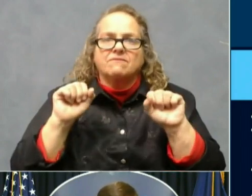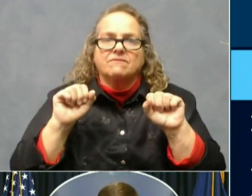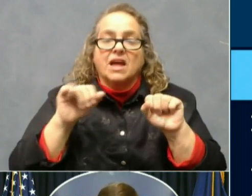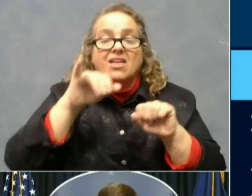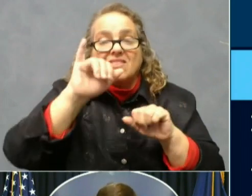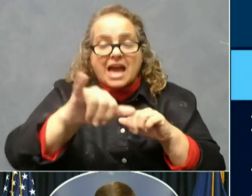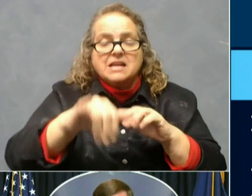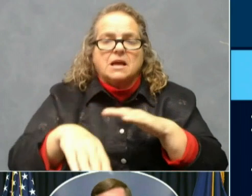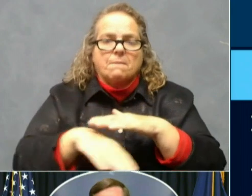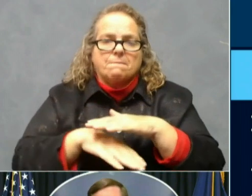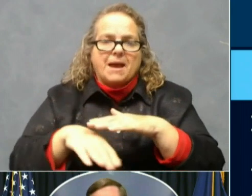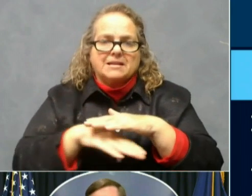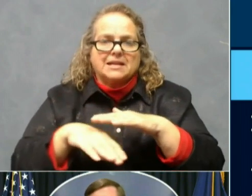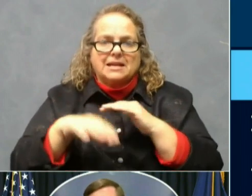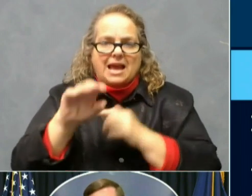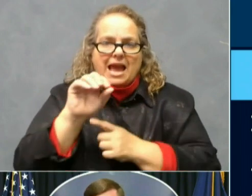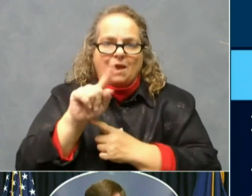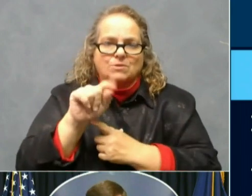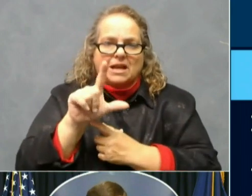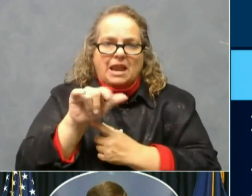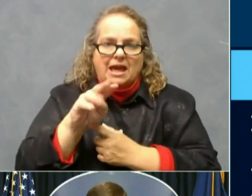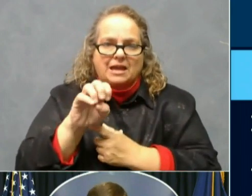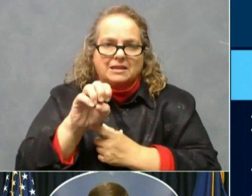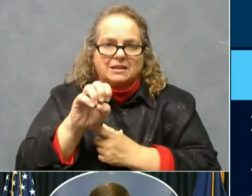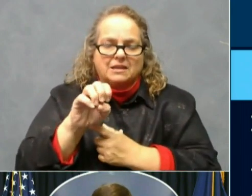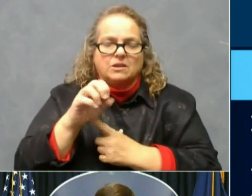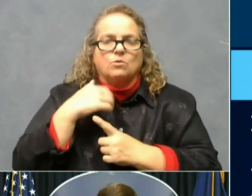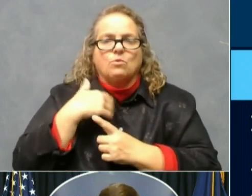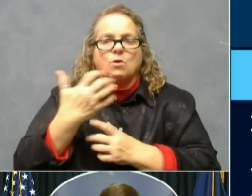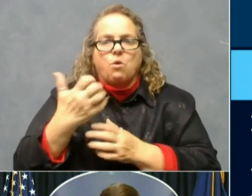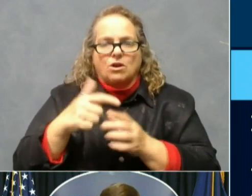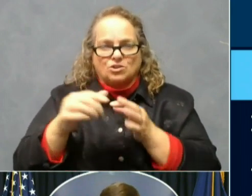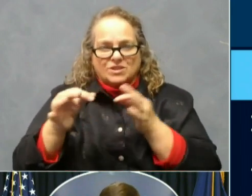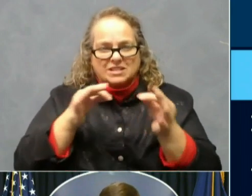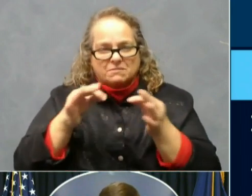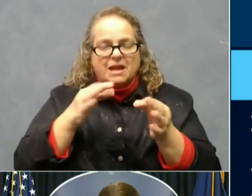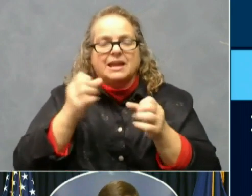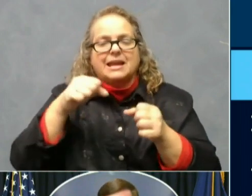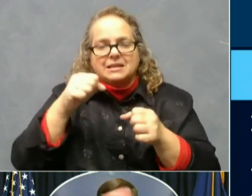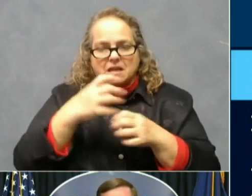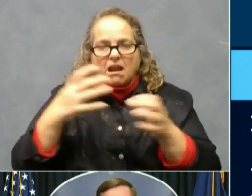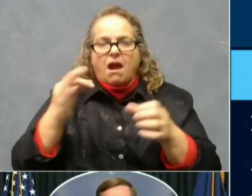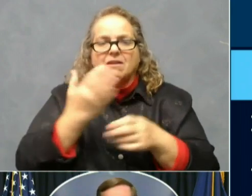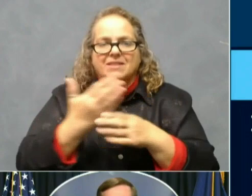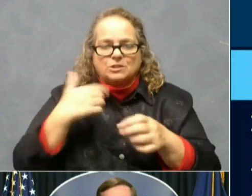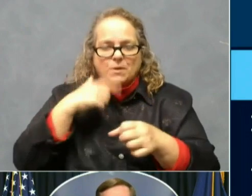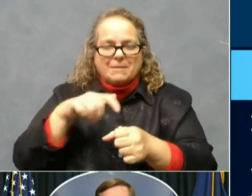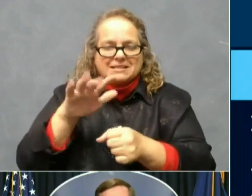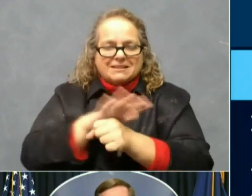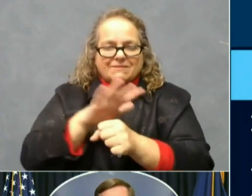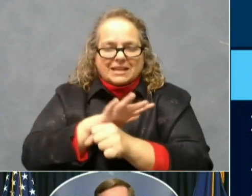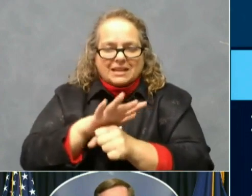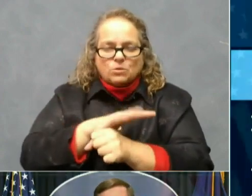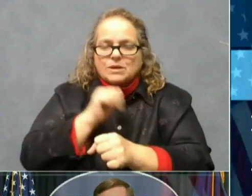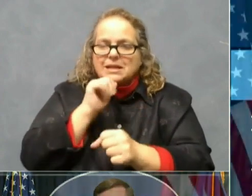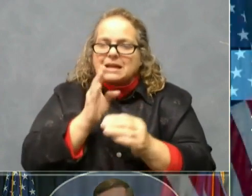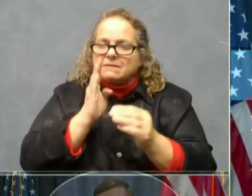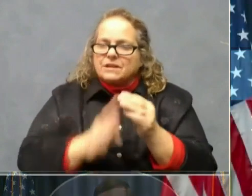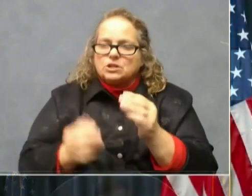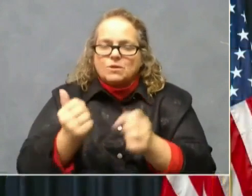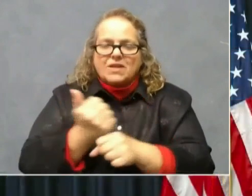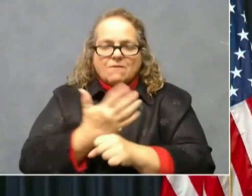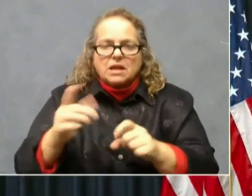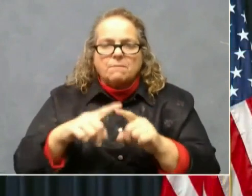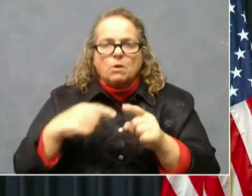we believed it was important to lead with this information as early as we can, and we'll be receiving